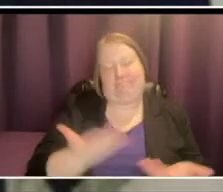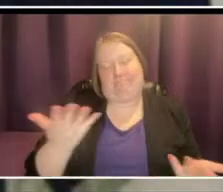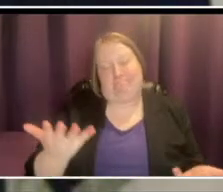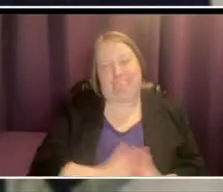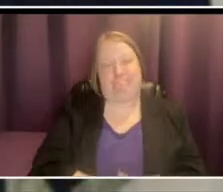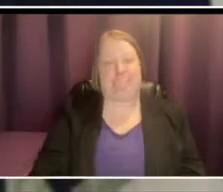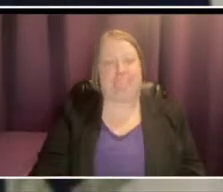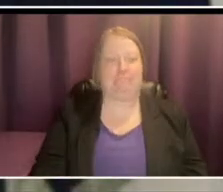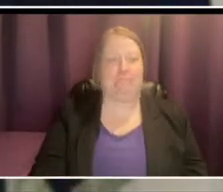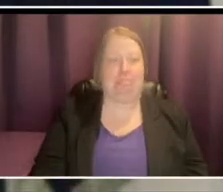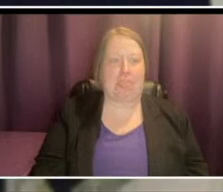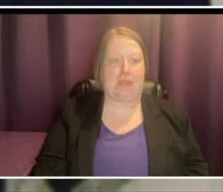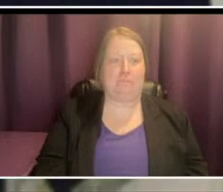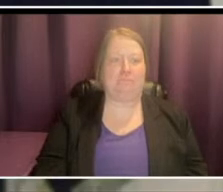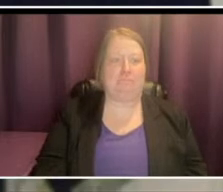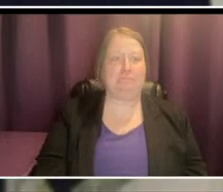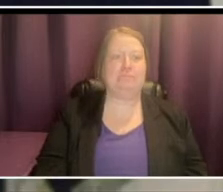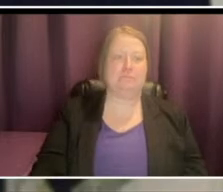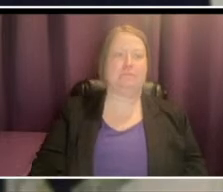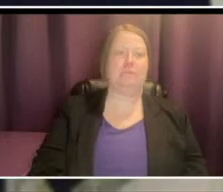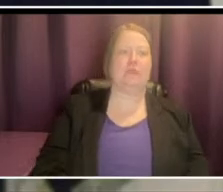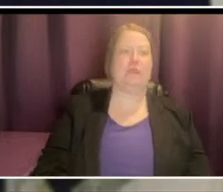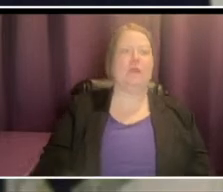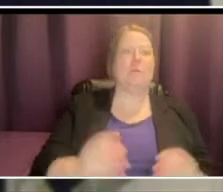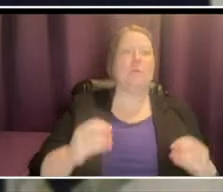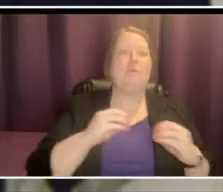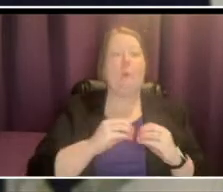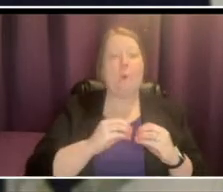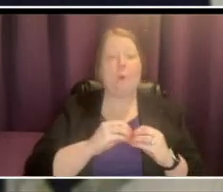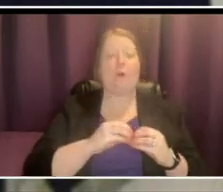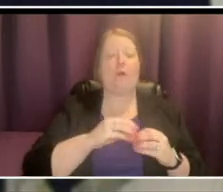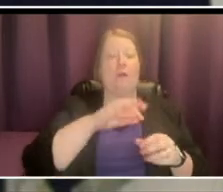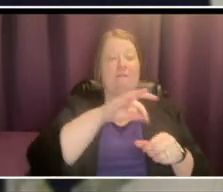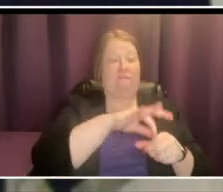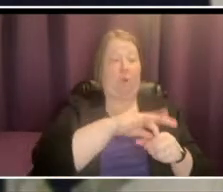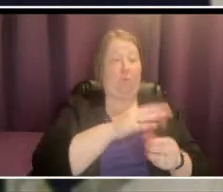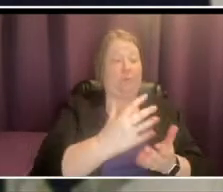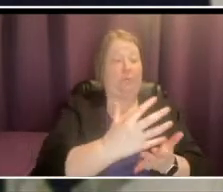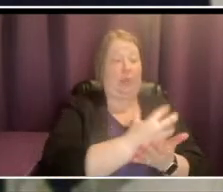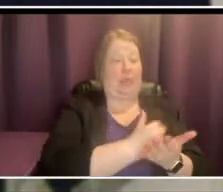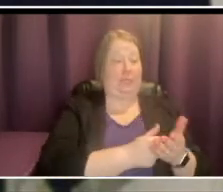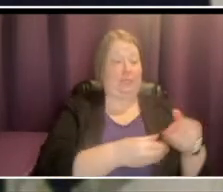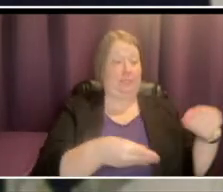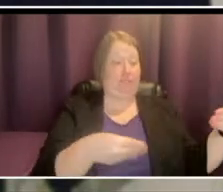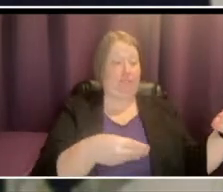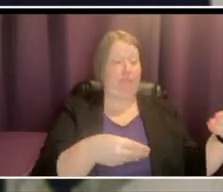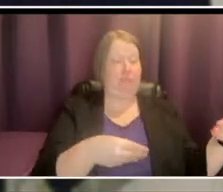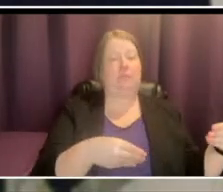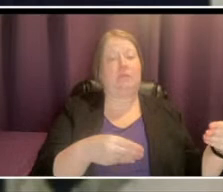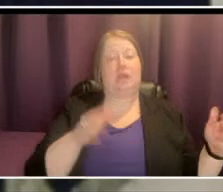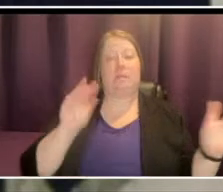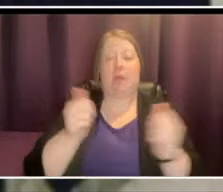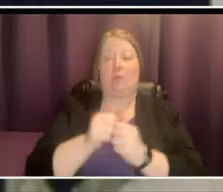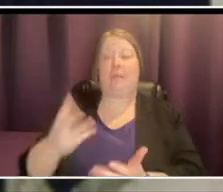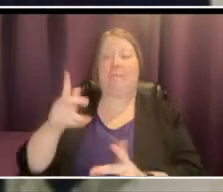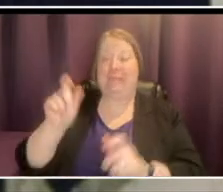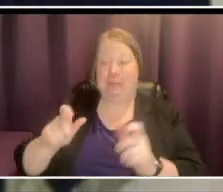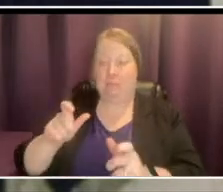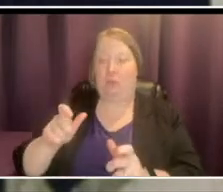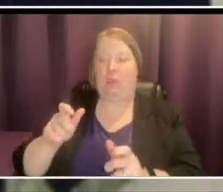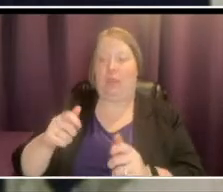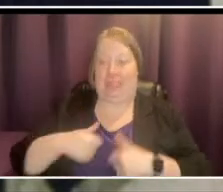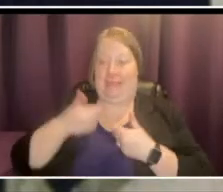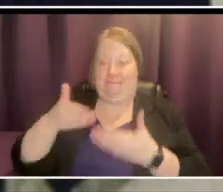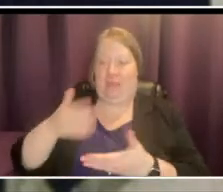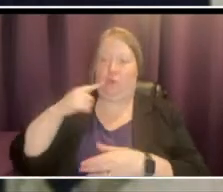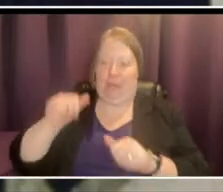There were more votes than there were voters. Think of that. You had more votes than you had voters. That's